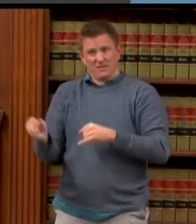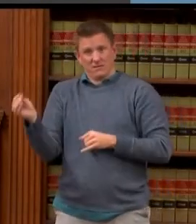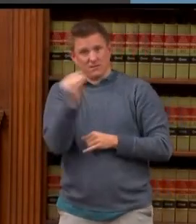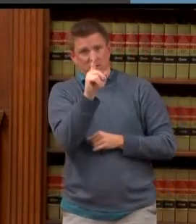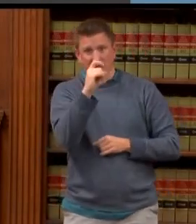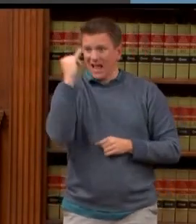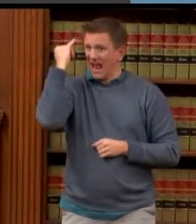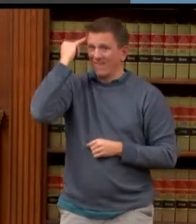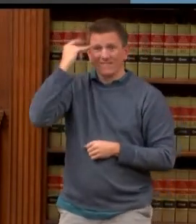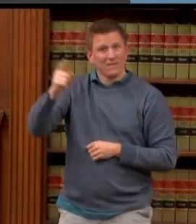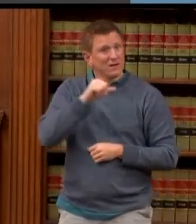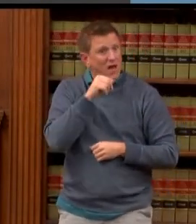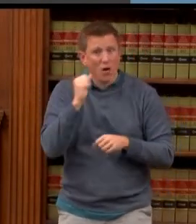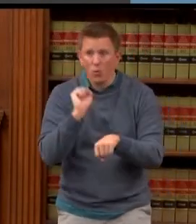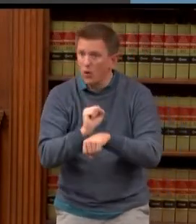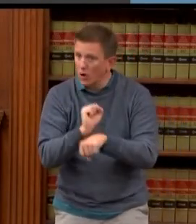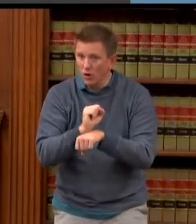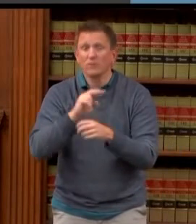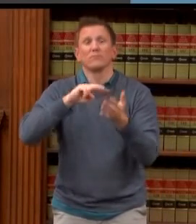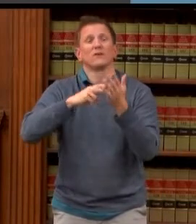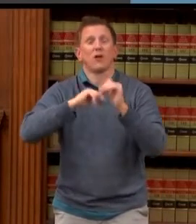order in place in Denver?